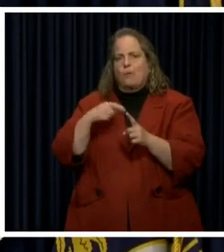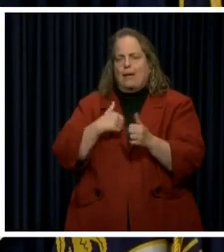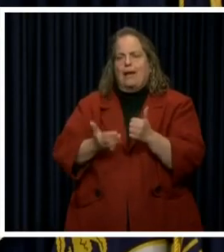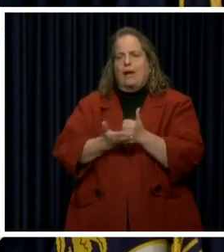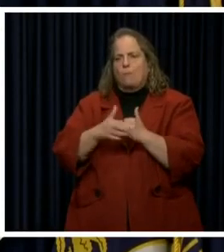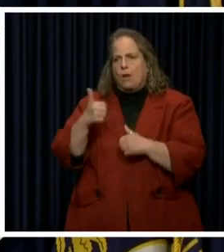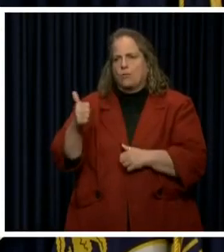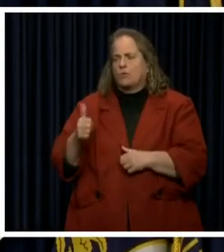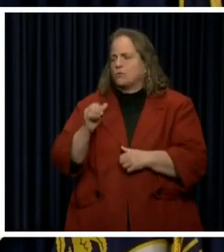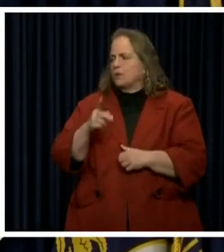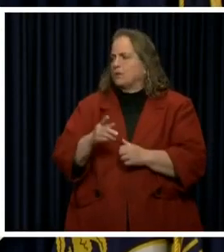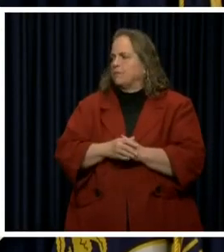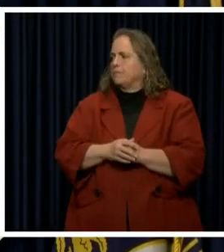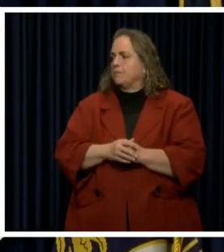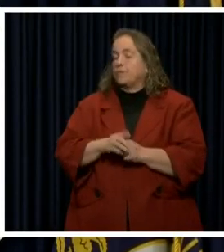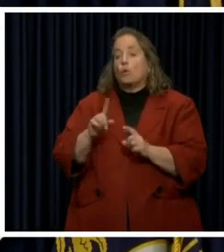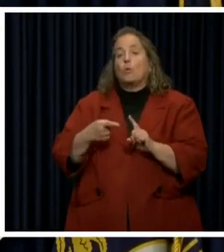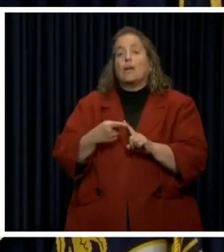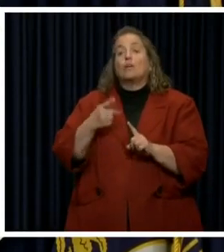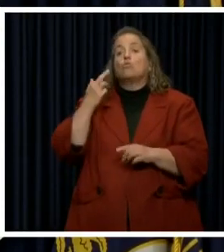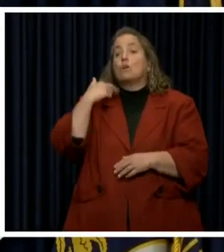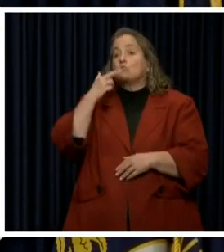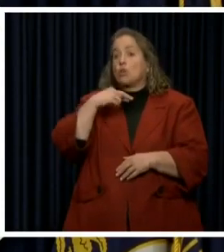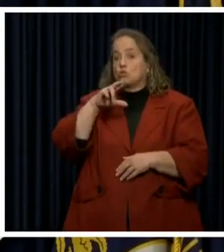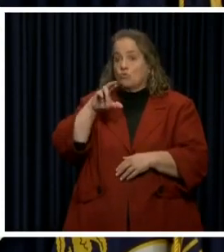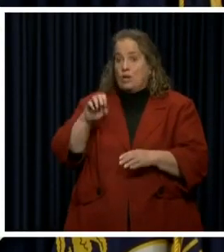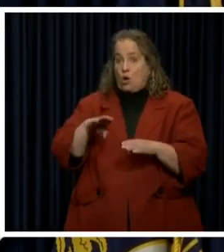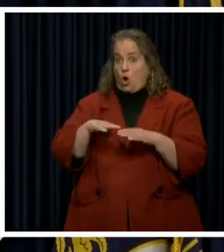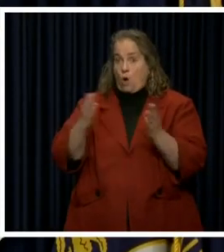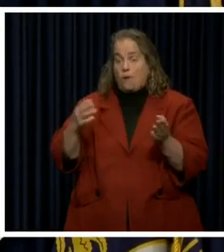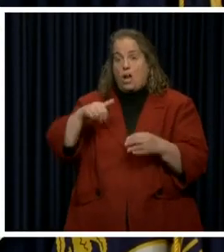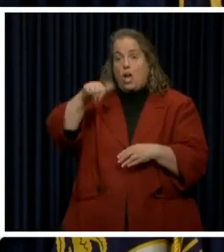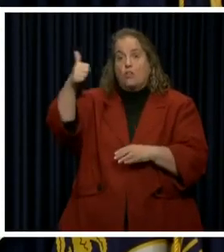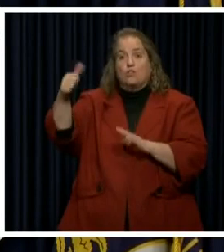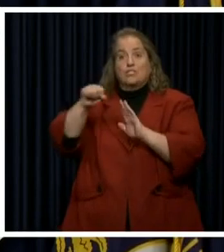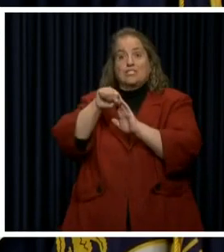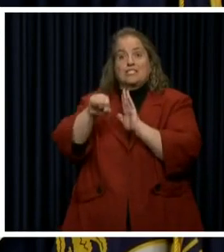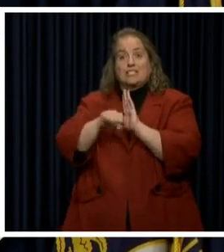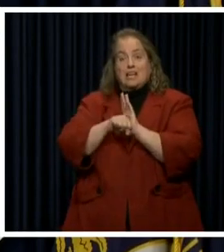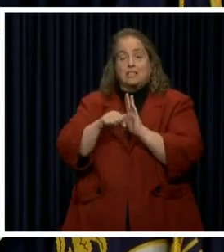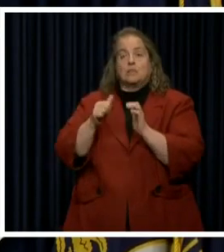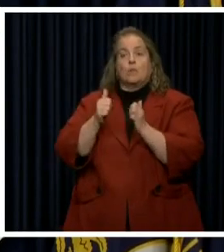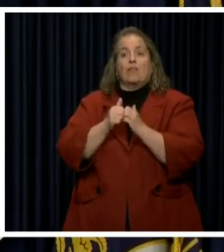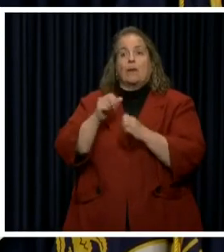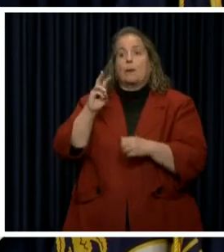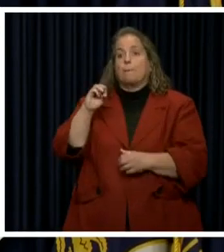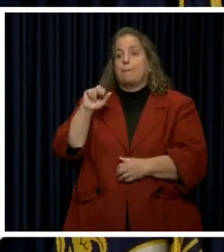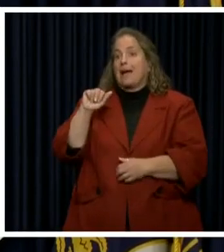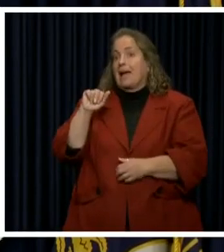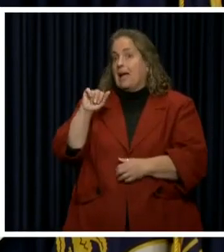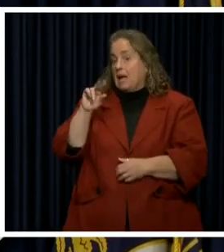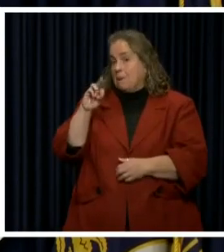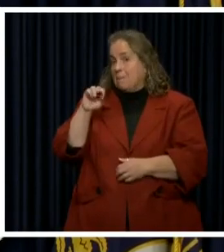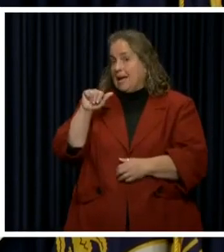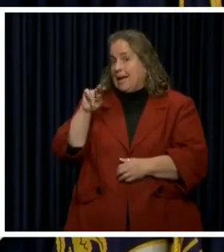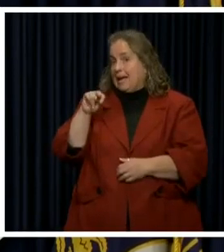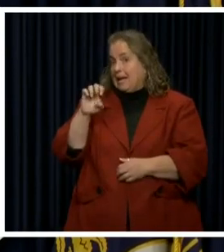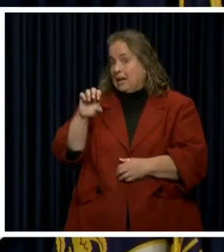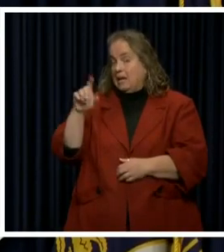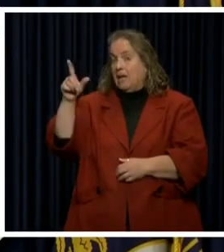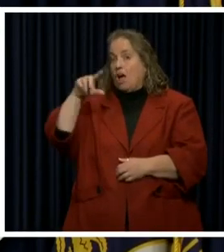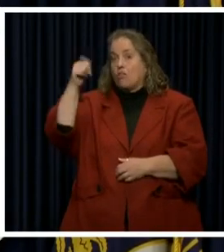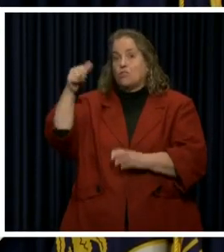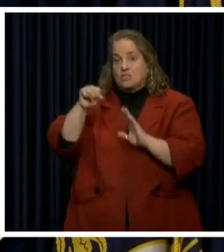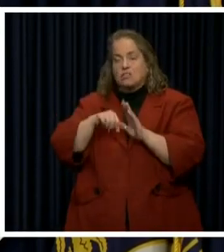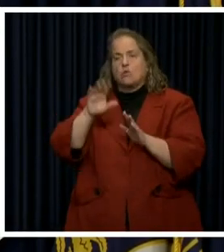others. When restaurants reopen, other states, including Maine, will require wait staff and sit-down restaurants to write down the name and